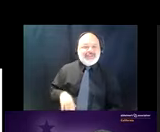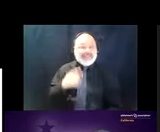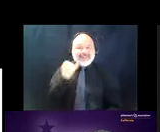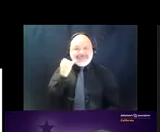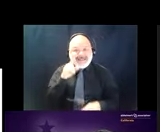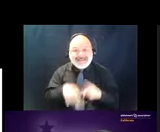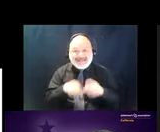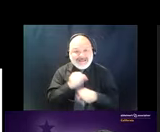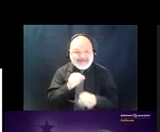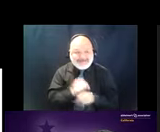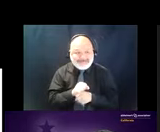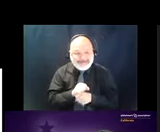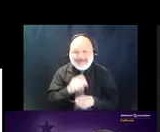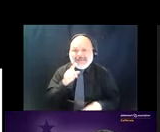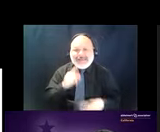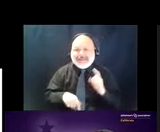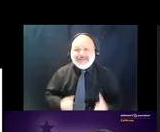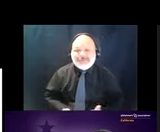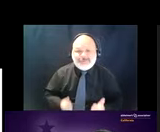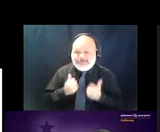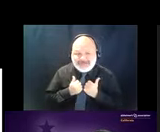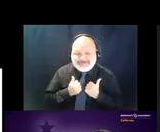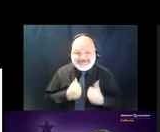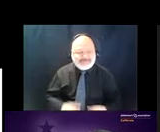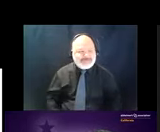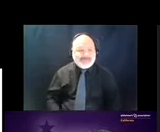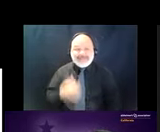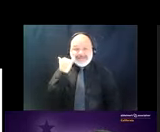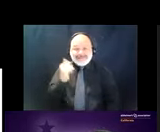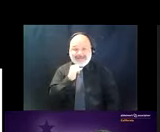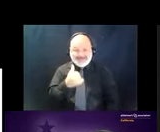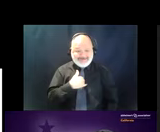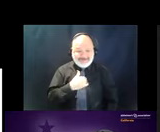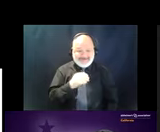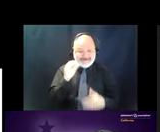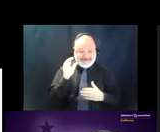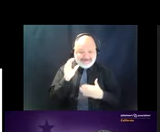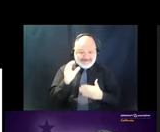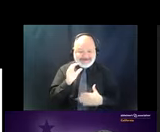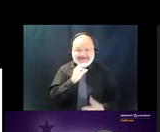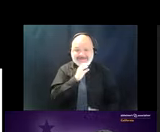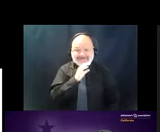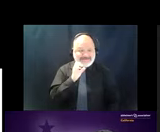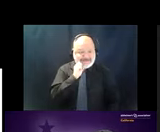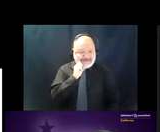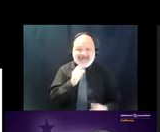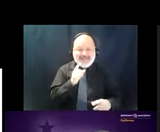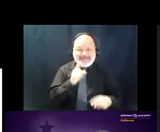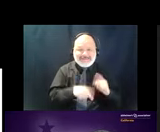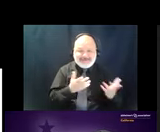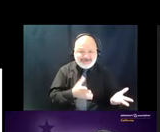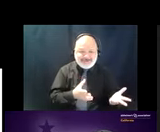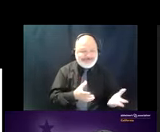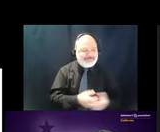I can't survive. And without documents, you are no one. Next one. As